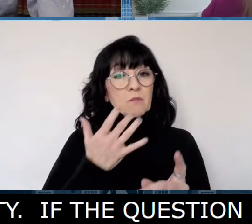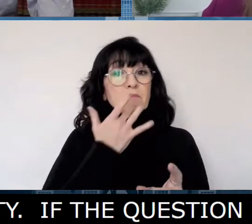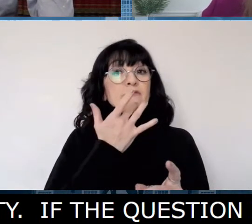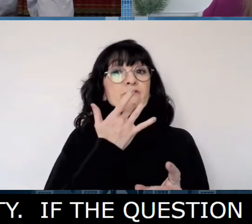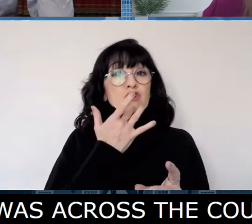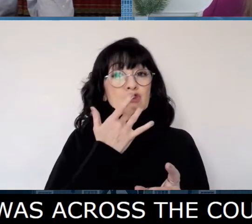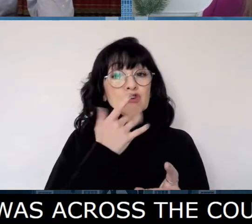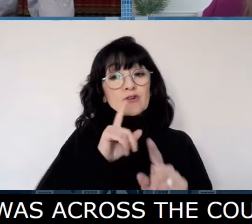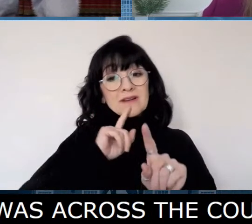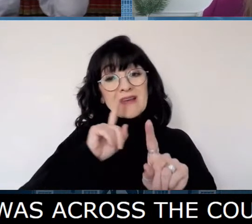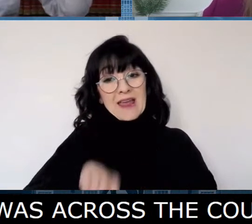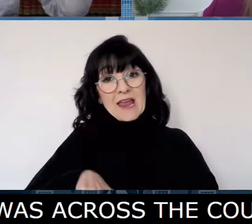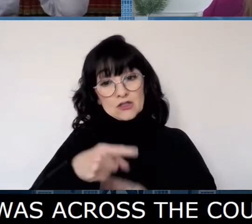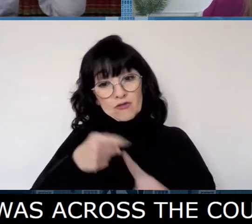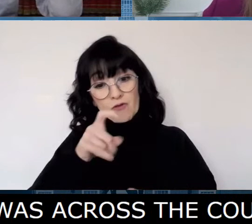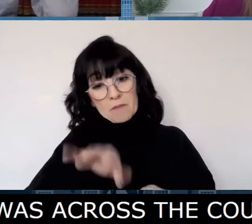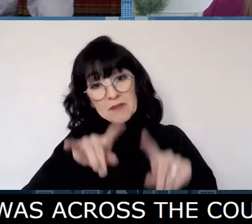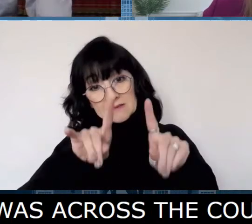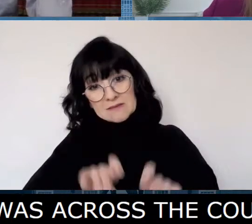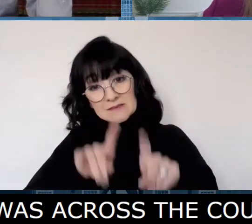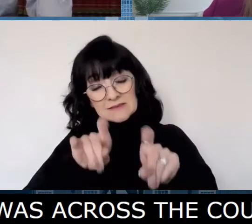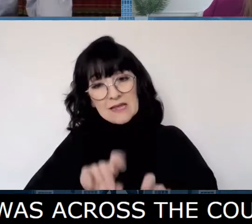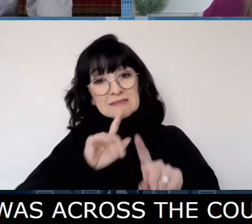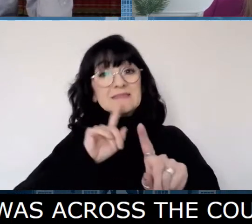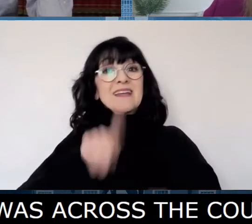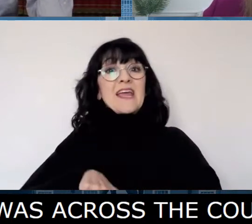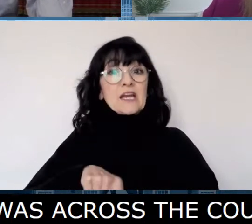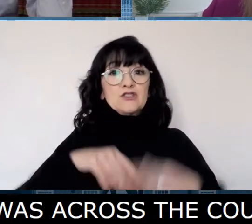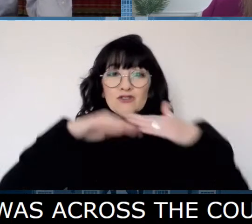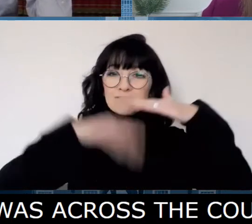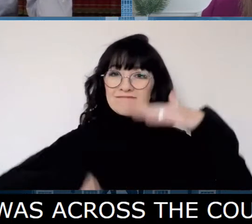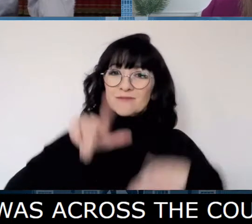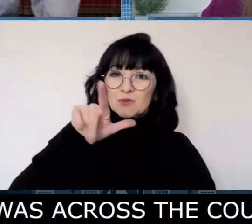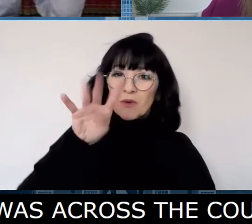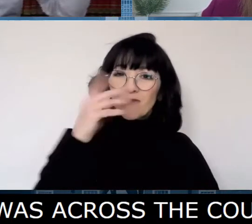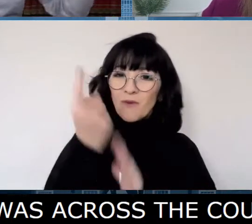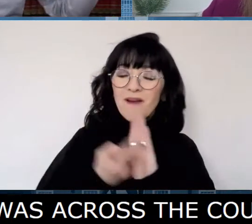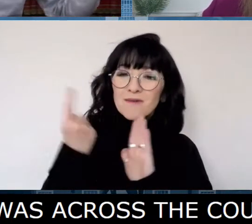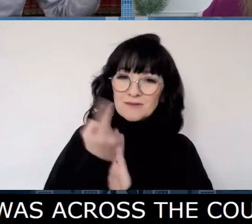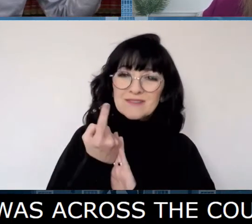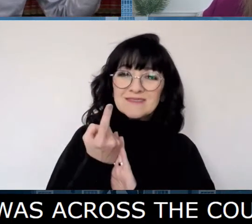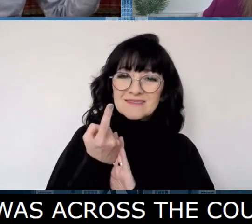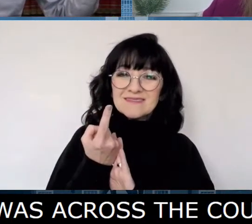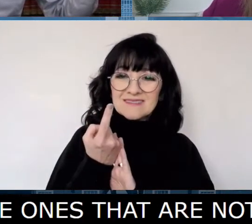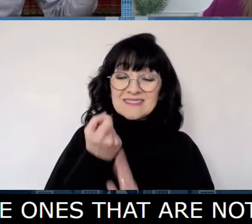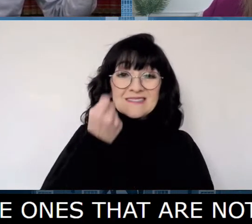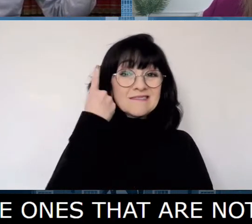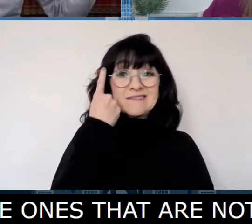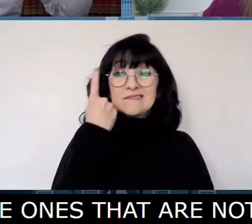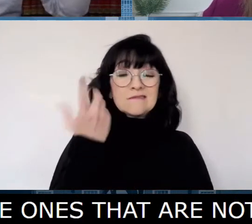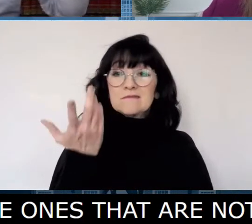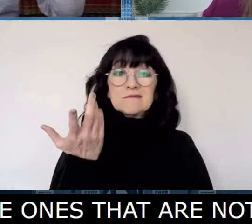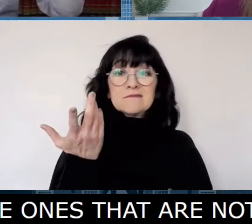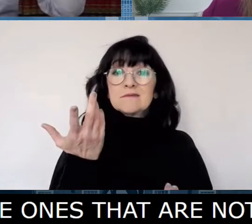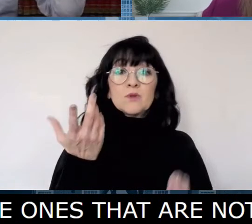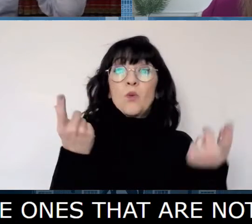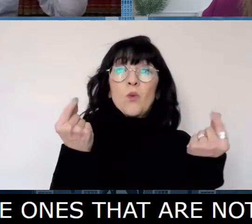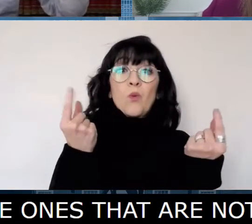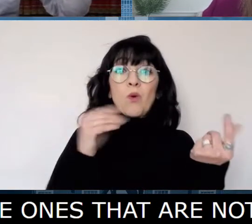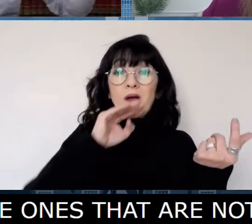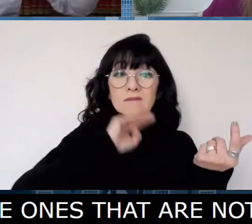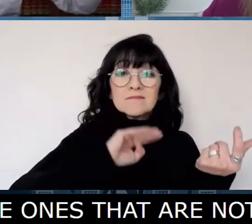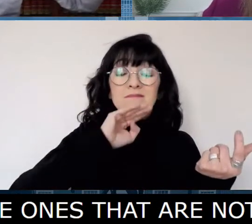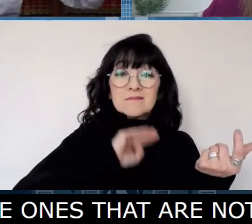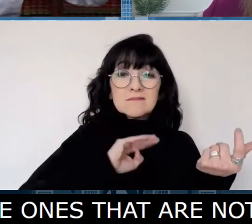hours. And so you've got to be, and that the limitation there is the labs. And so if you have more tests, you're doing